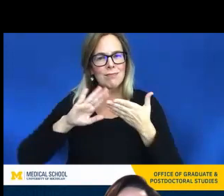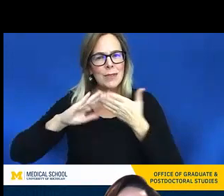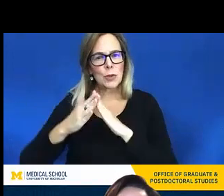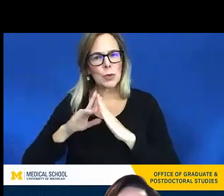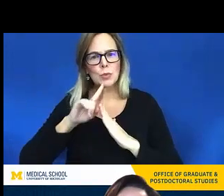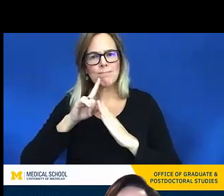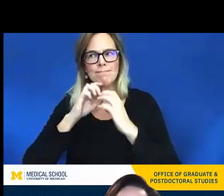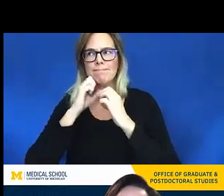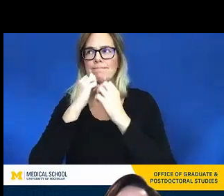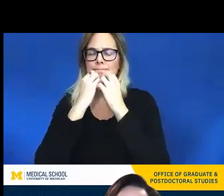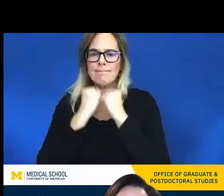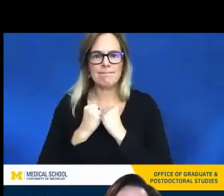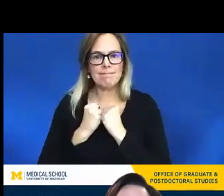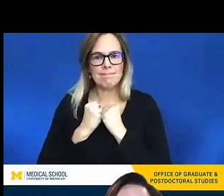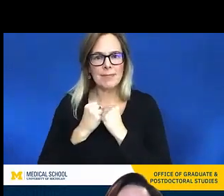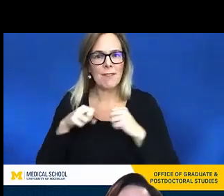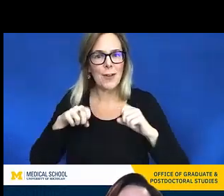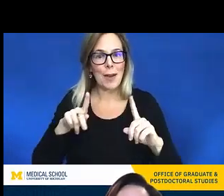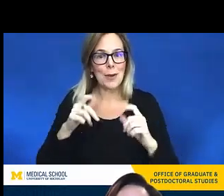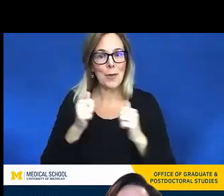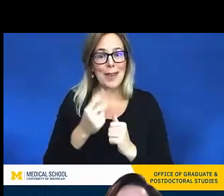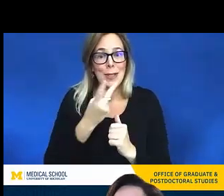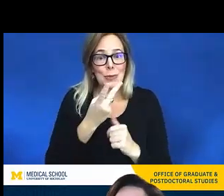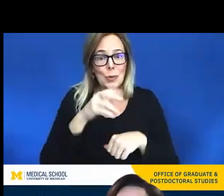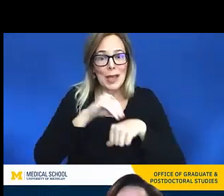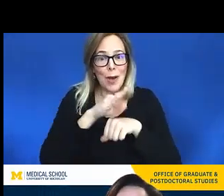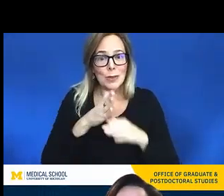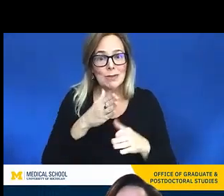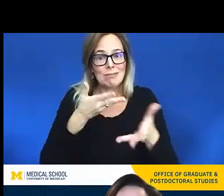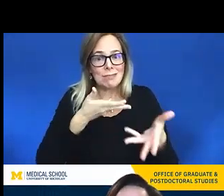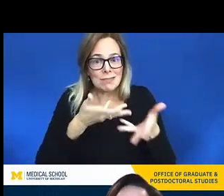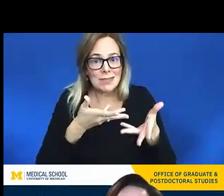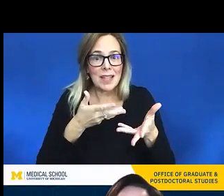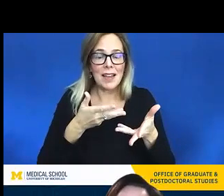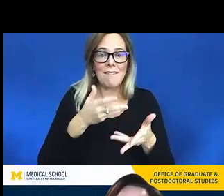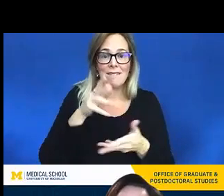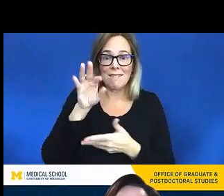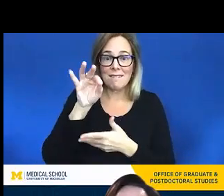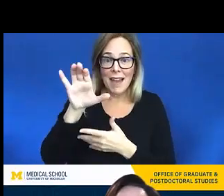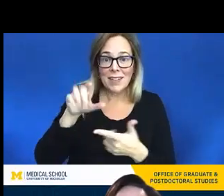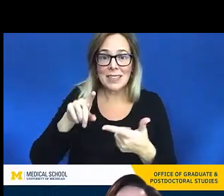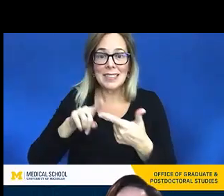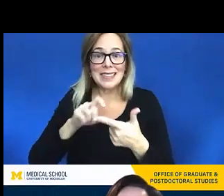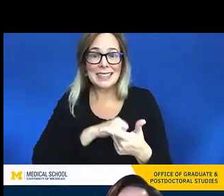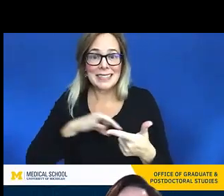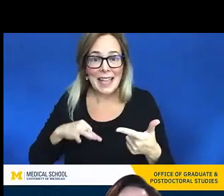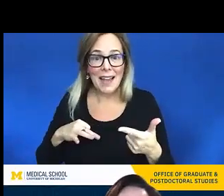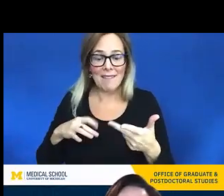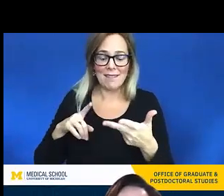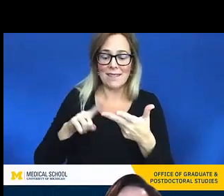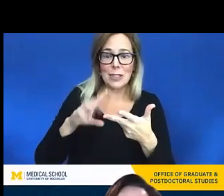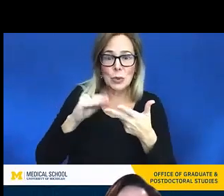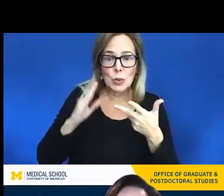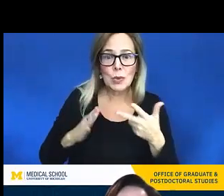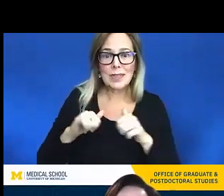the opportunity with these two counselors to consult both faculty, staff, and students on additional ways we can